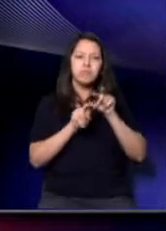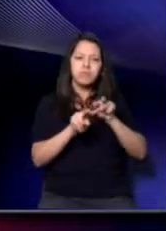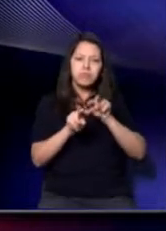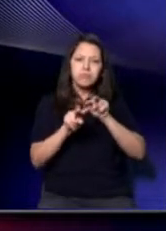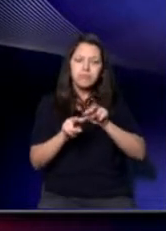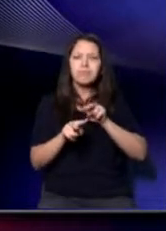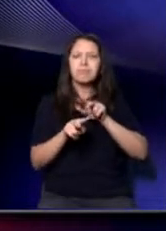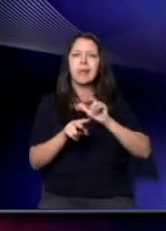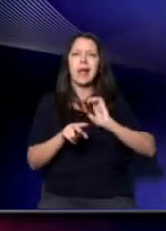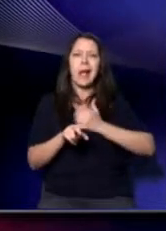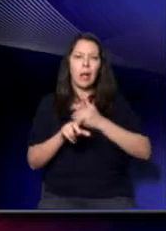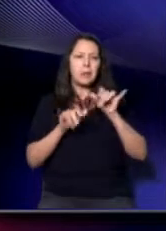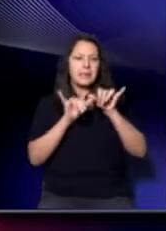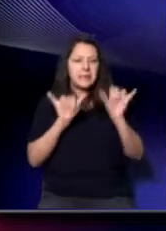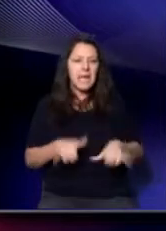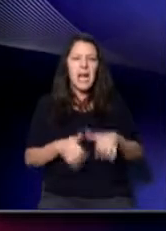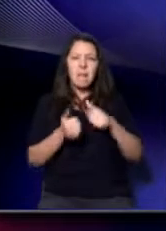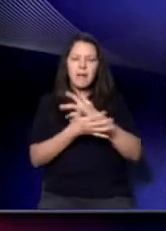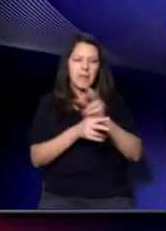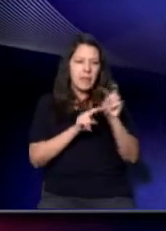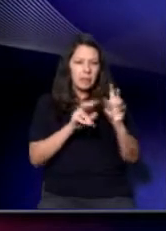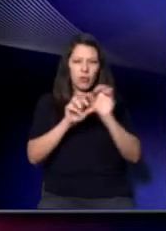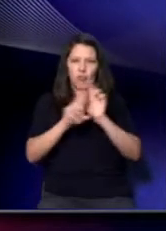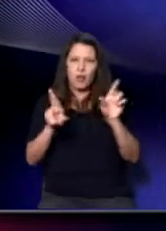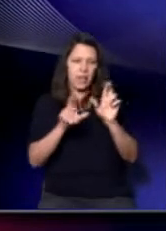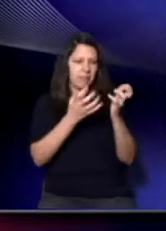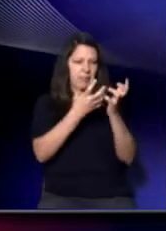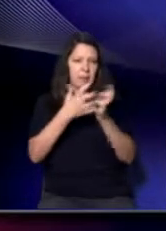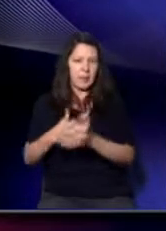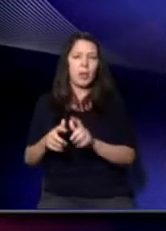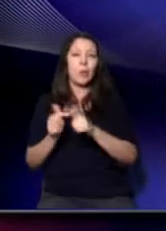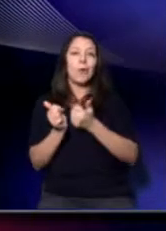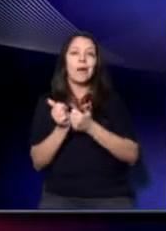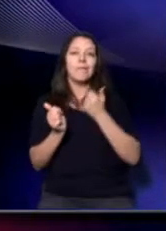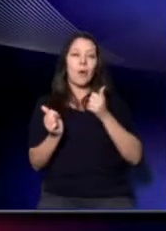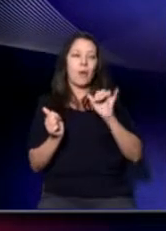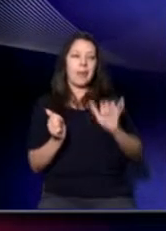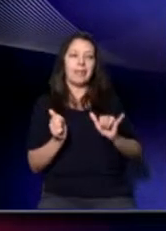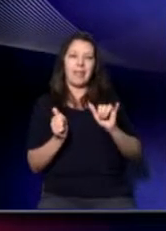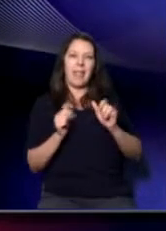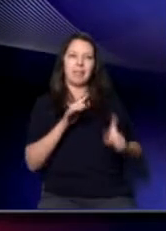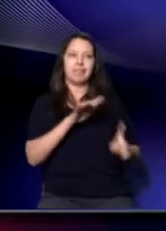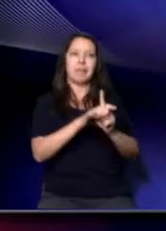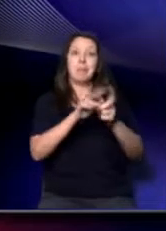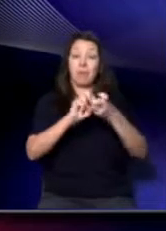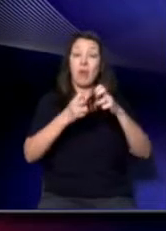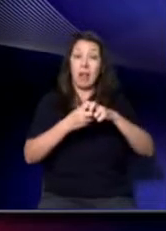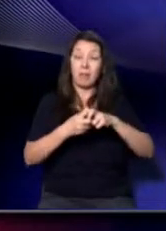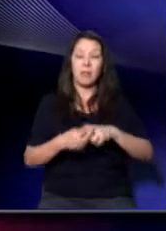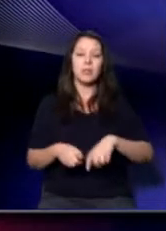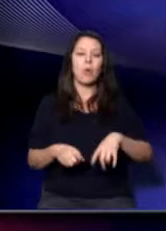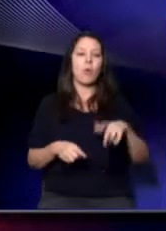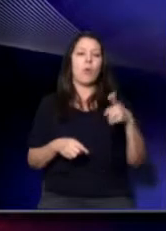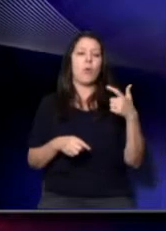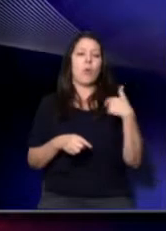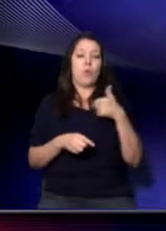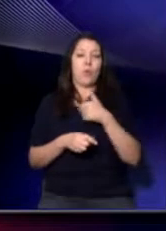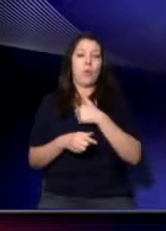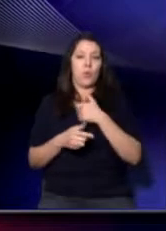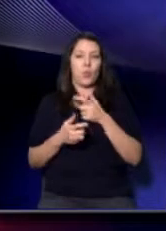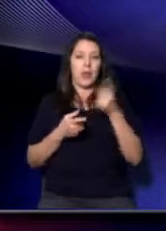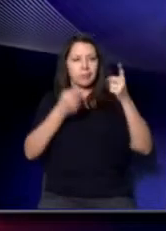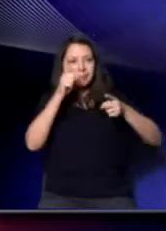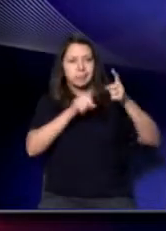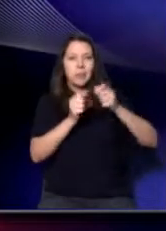regularly, and also put things into place to reduce some of those issues from occurring, and working with the state of Arizona as well.